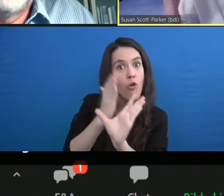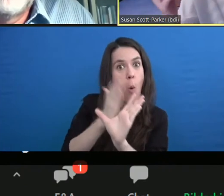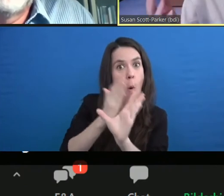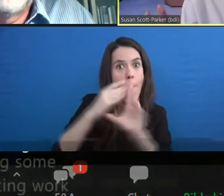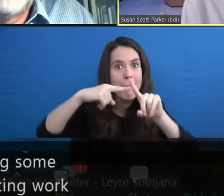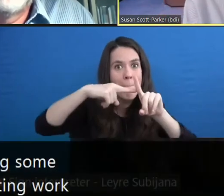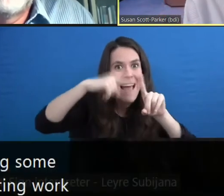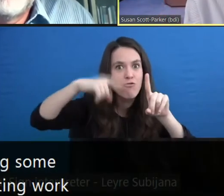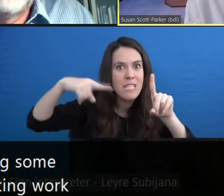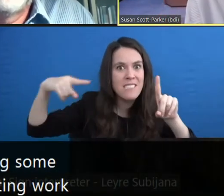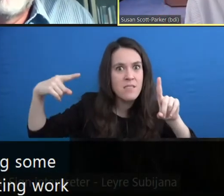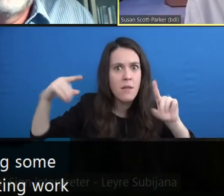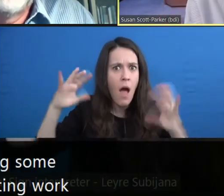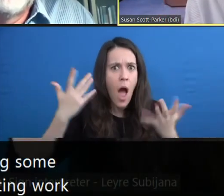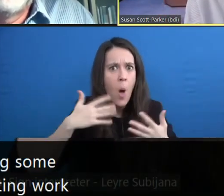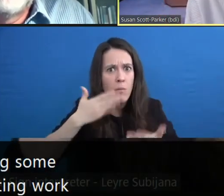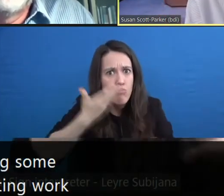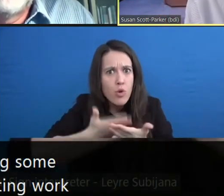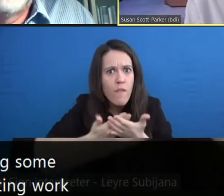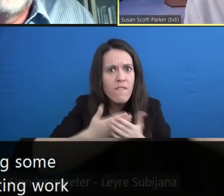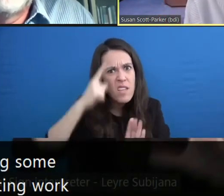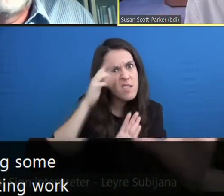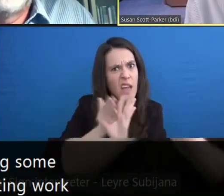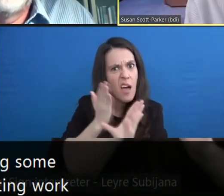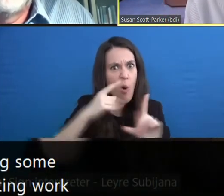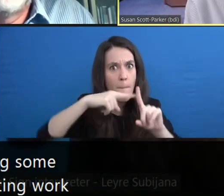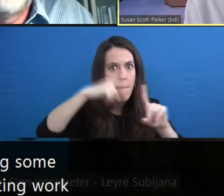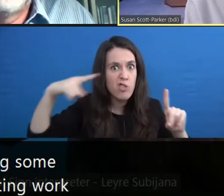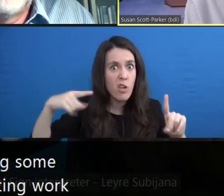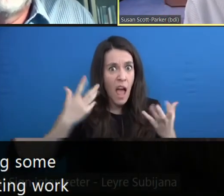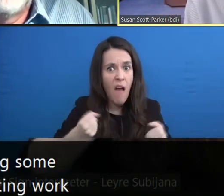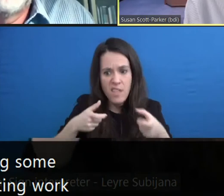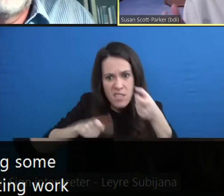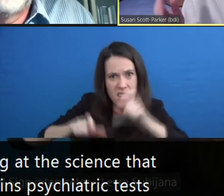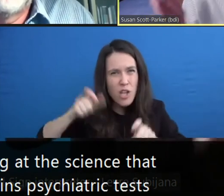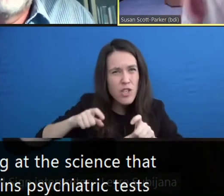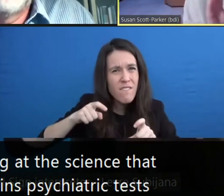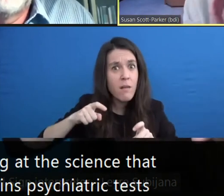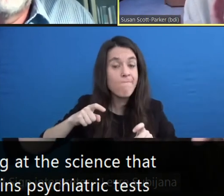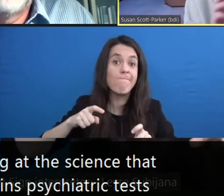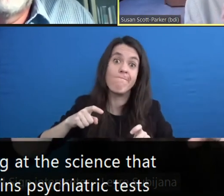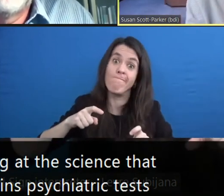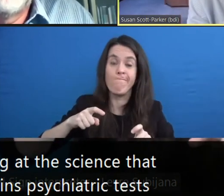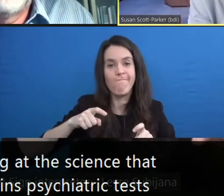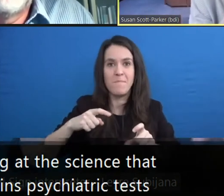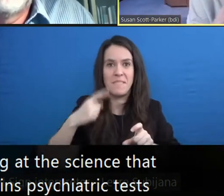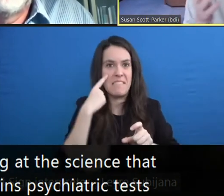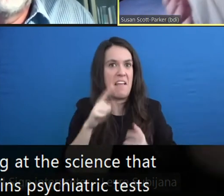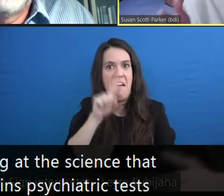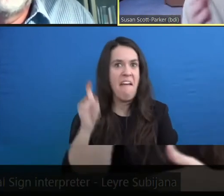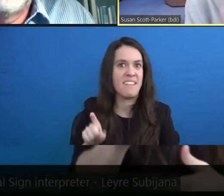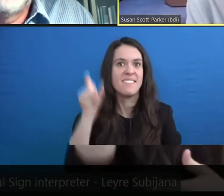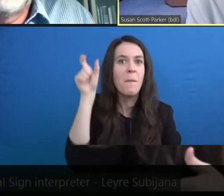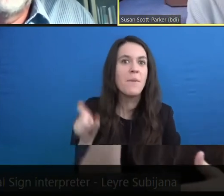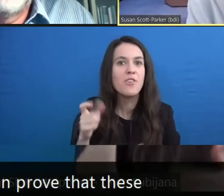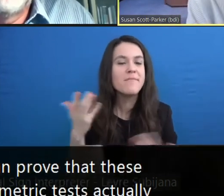prove that these psychometric tests actually have scientific rigor behind them? And then you ask someone in